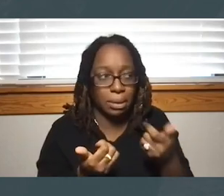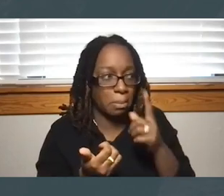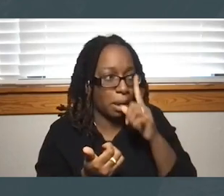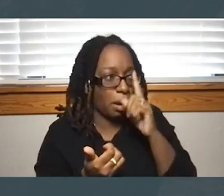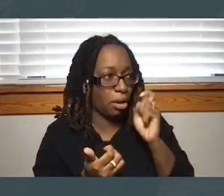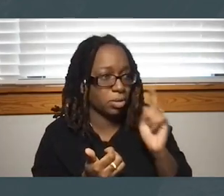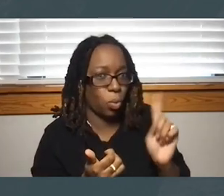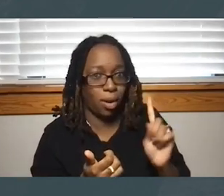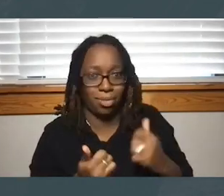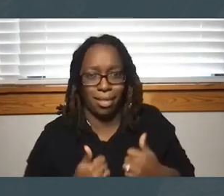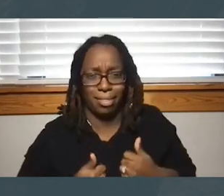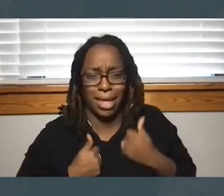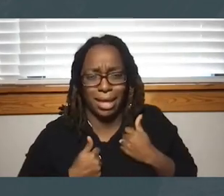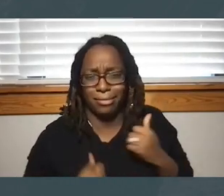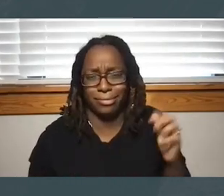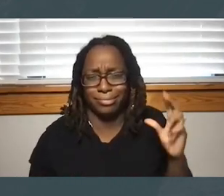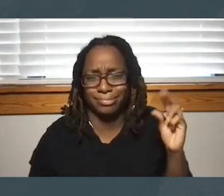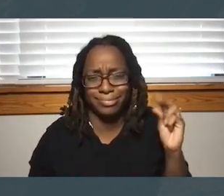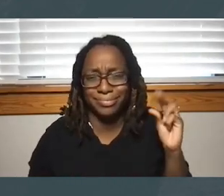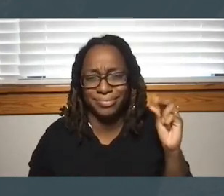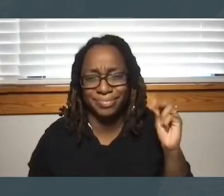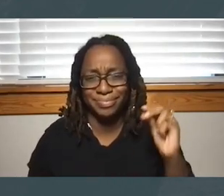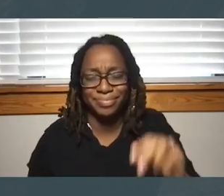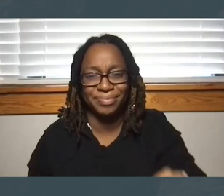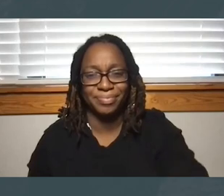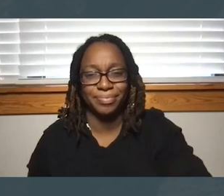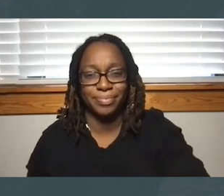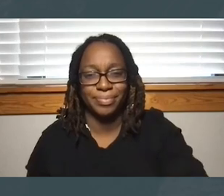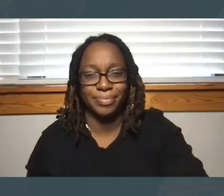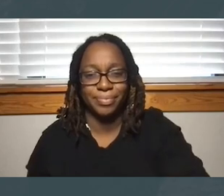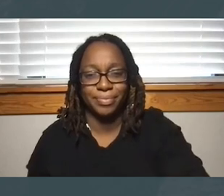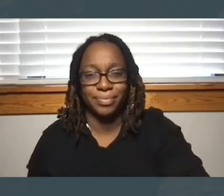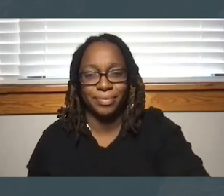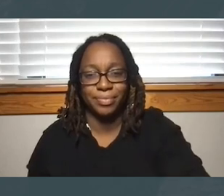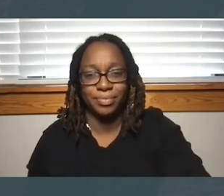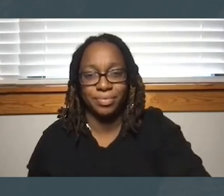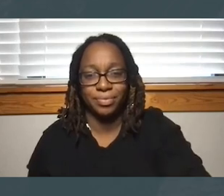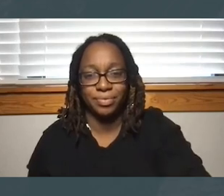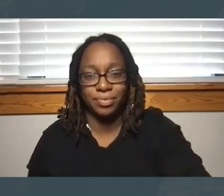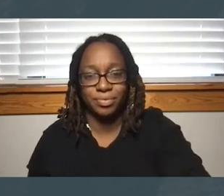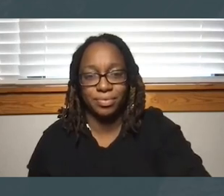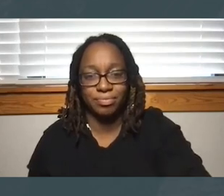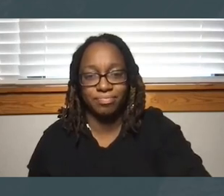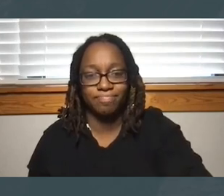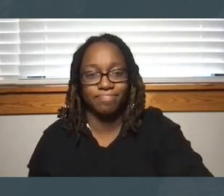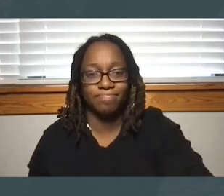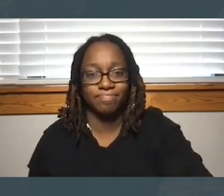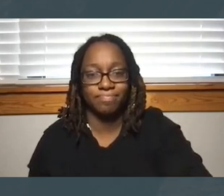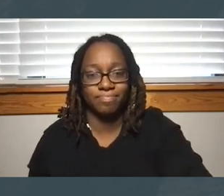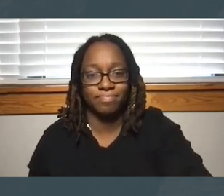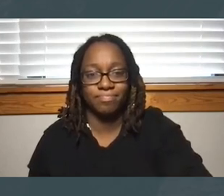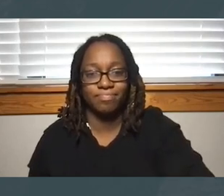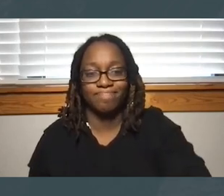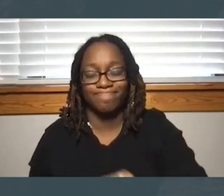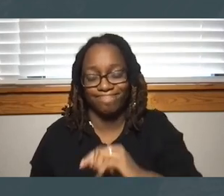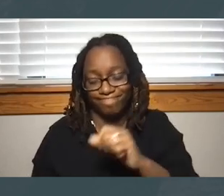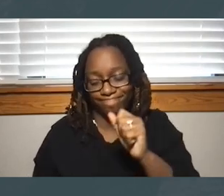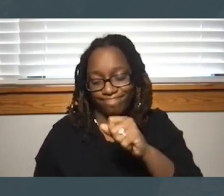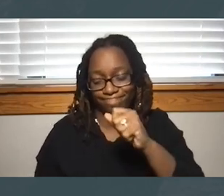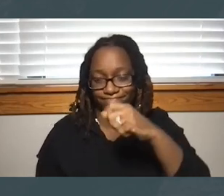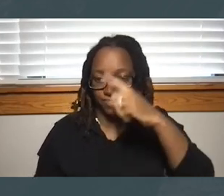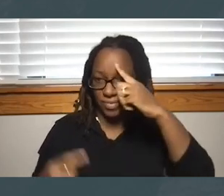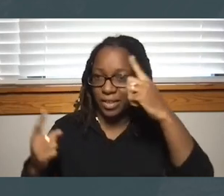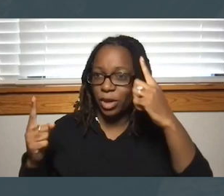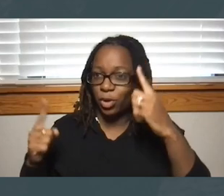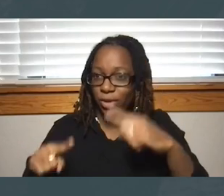locations. Mm-hmm. Yeah. And I totally agree. I think this also has to do with the